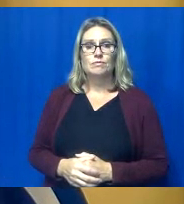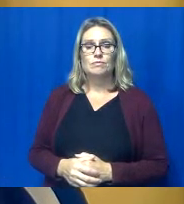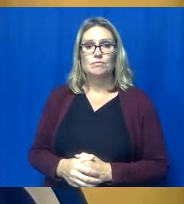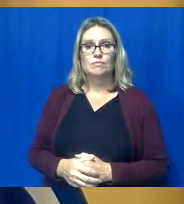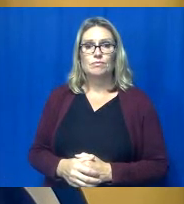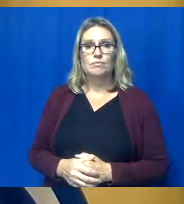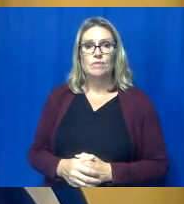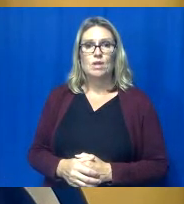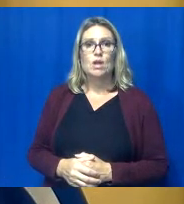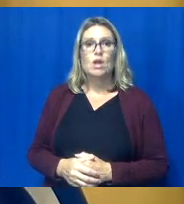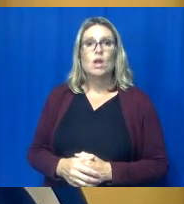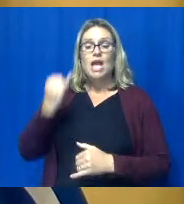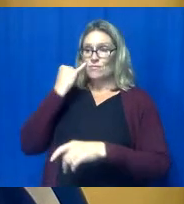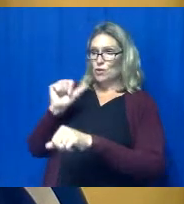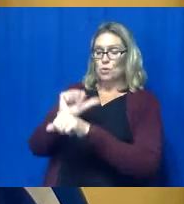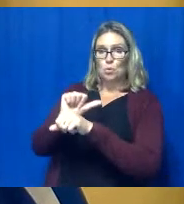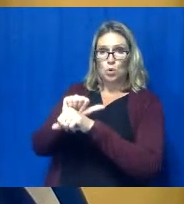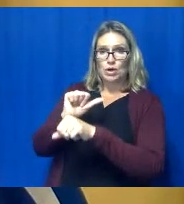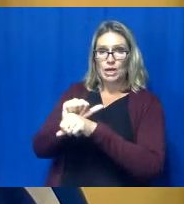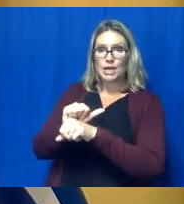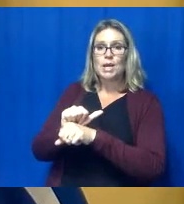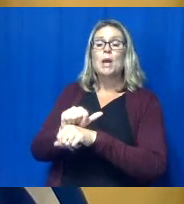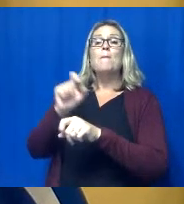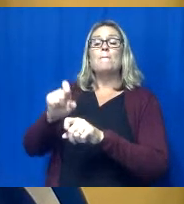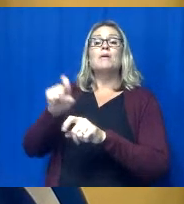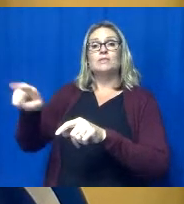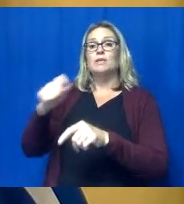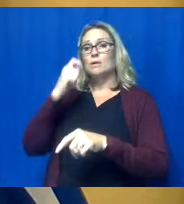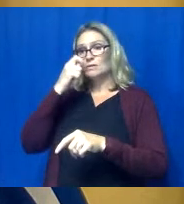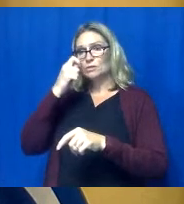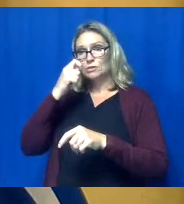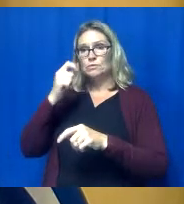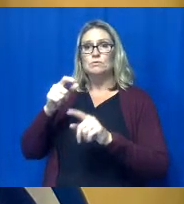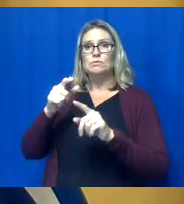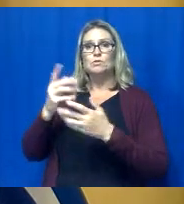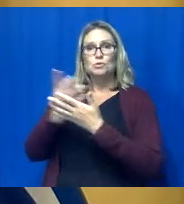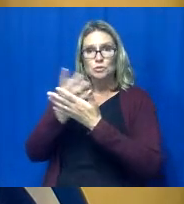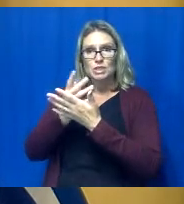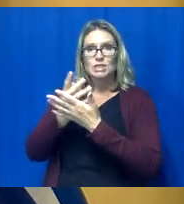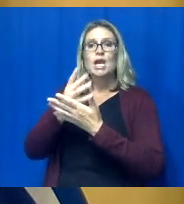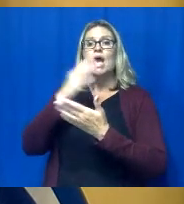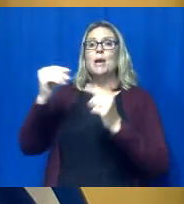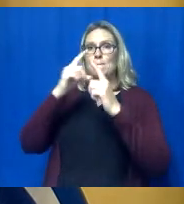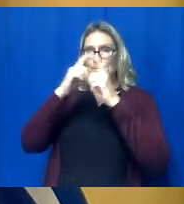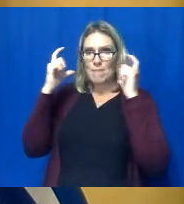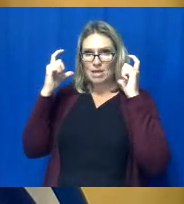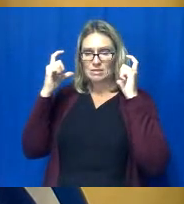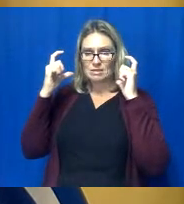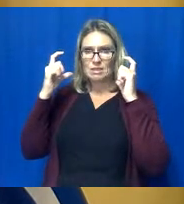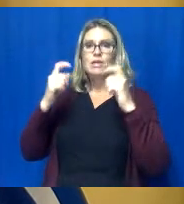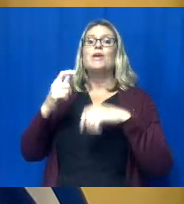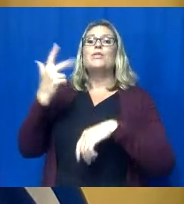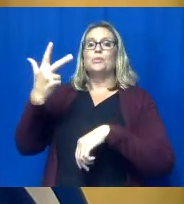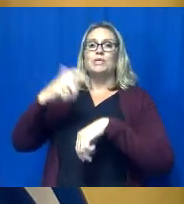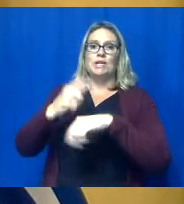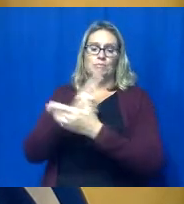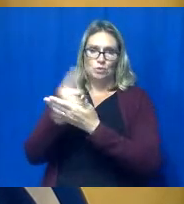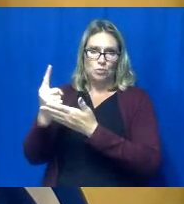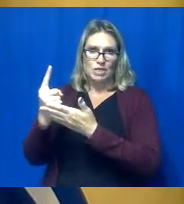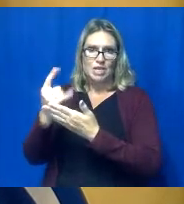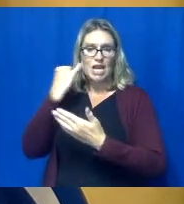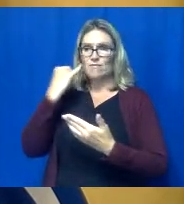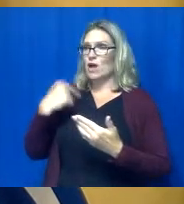contracts with us, they have to be screened 3 times a year and wearing a mask if they decide not to be vaccinated. For